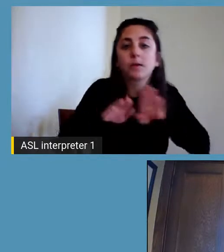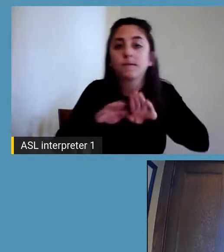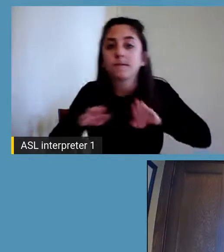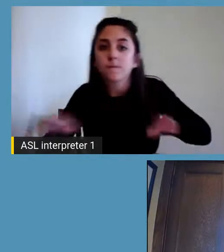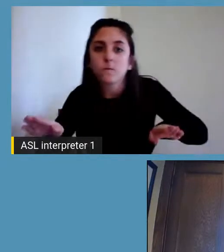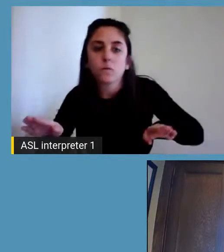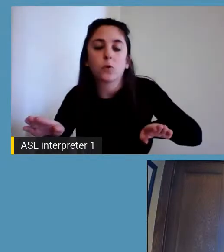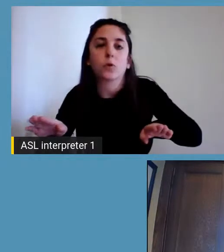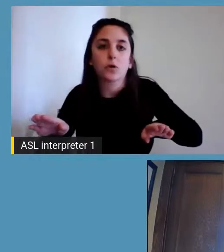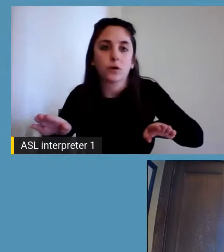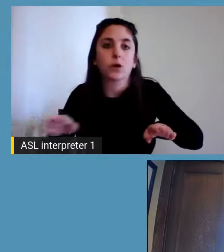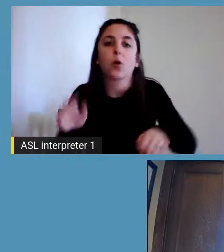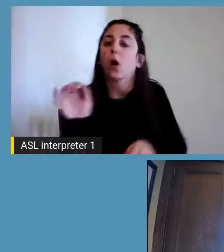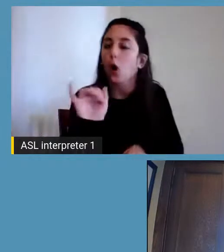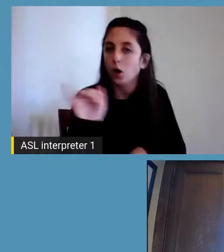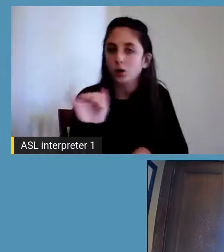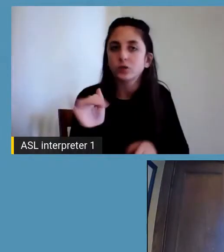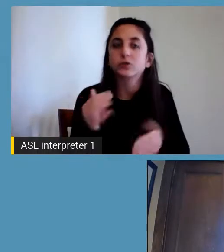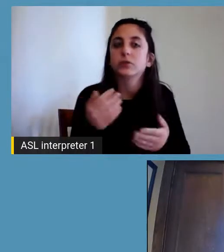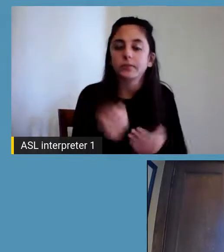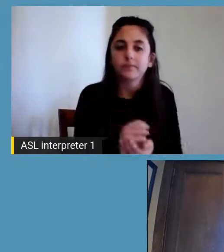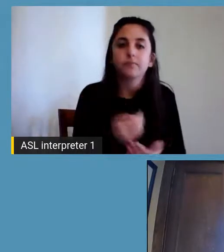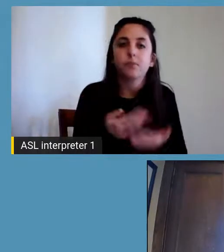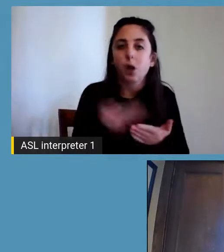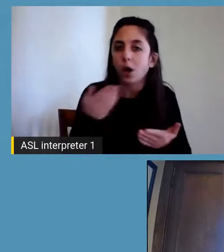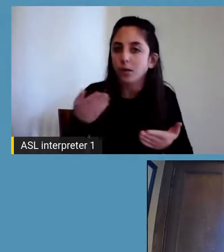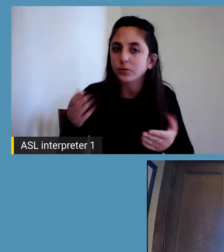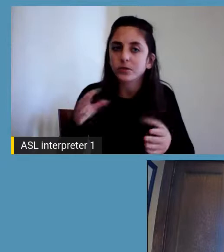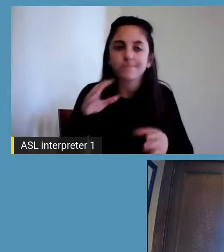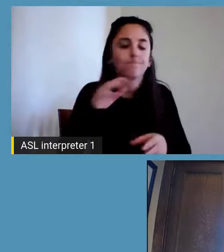So, and you might have to go in and do some editing or